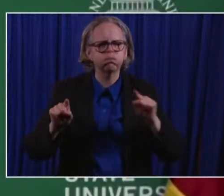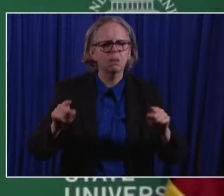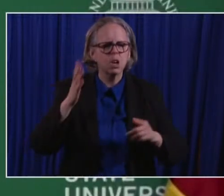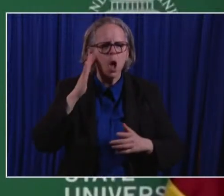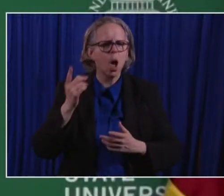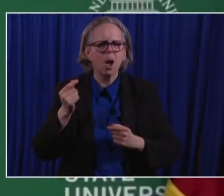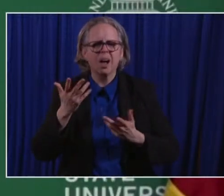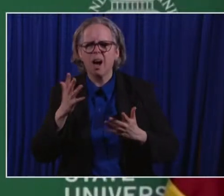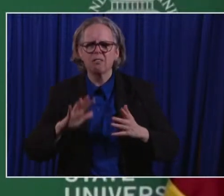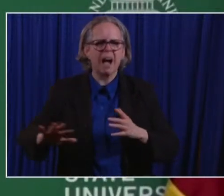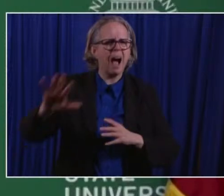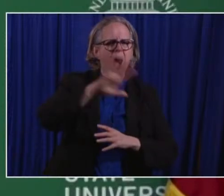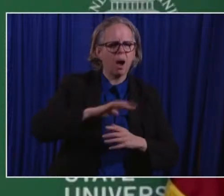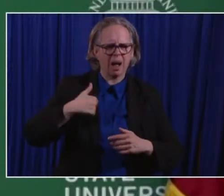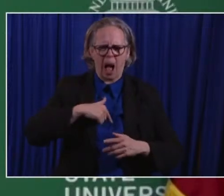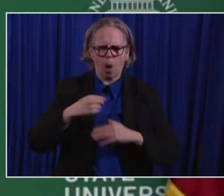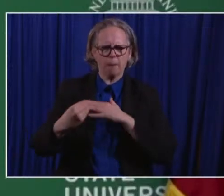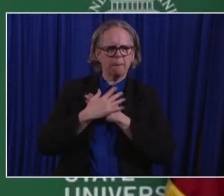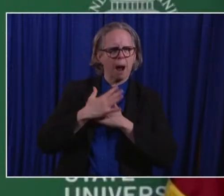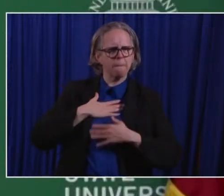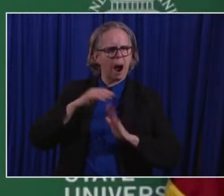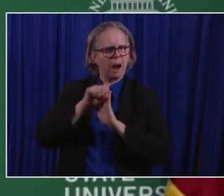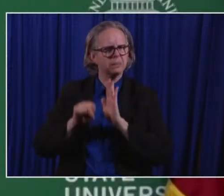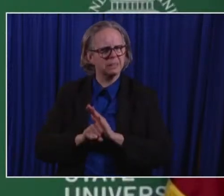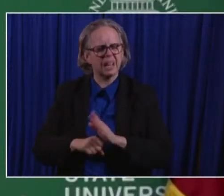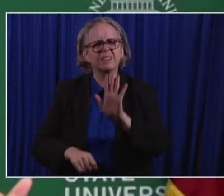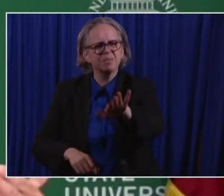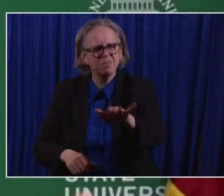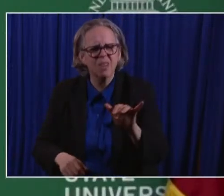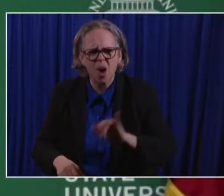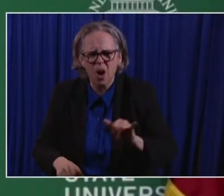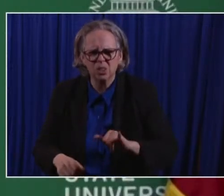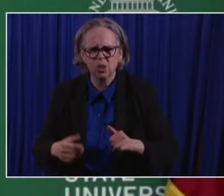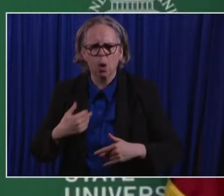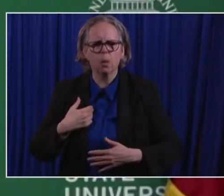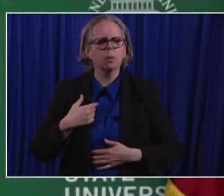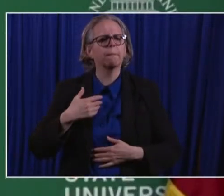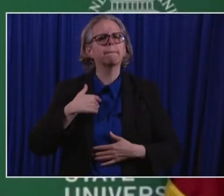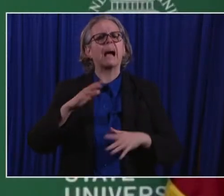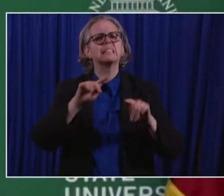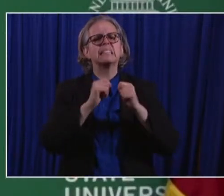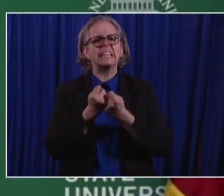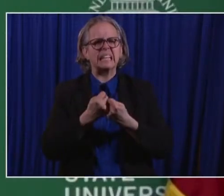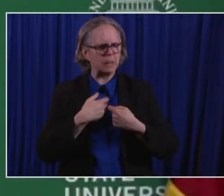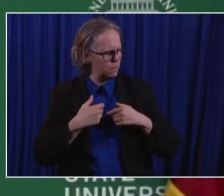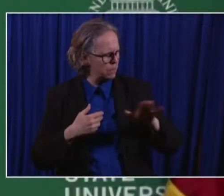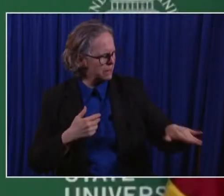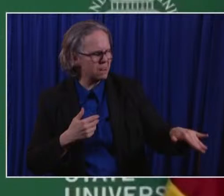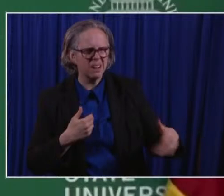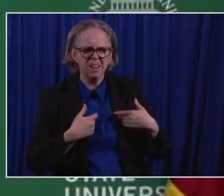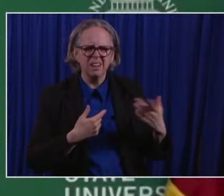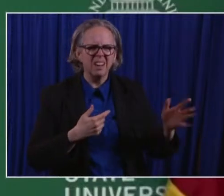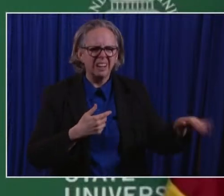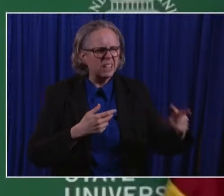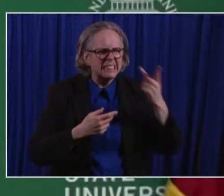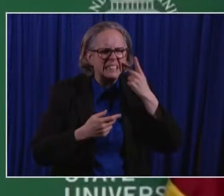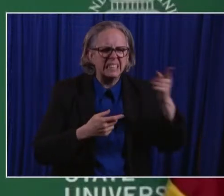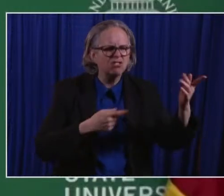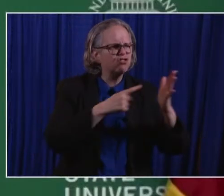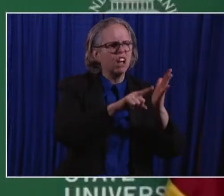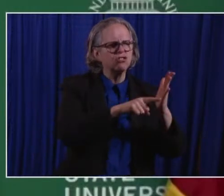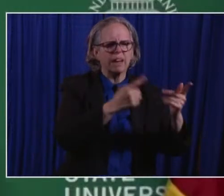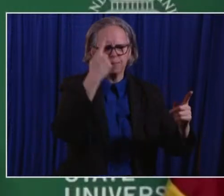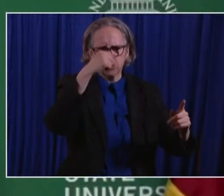states. And many times I will ask our team, what are we seeing in this area? If we have a question, if we have a decision to